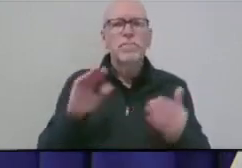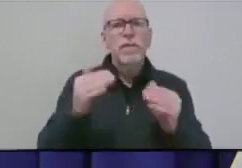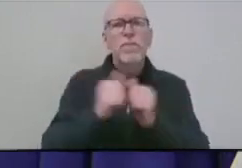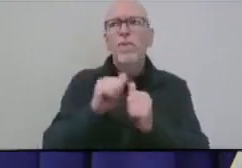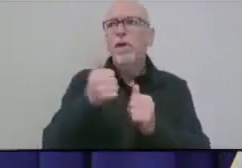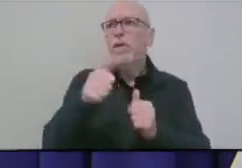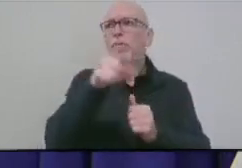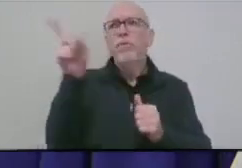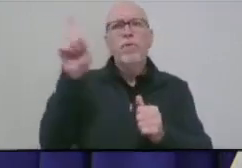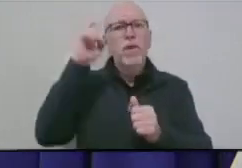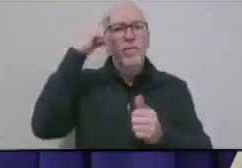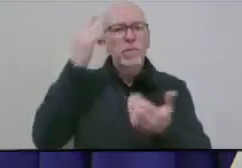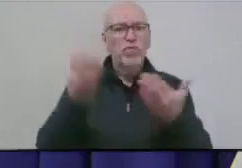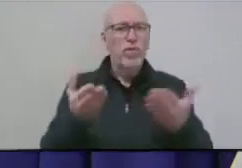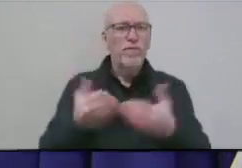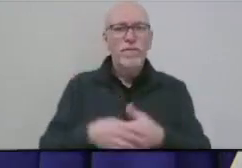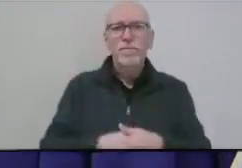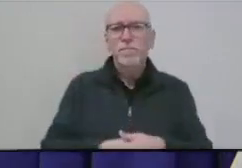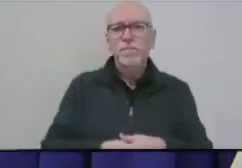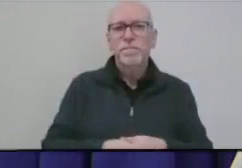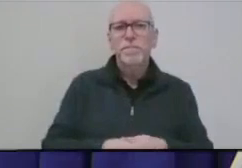ever conceived.